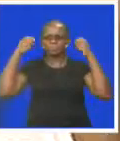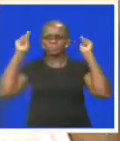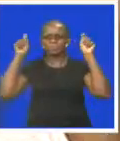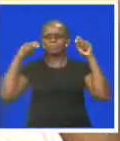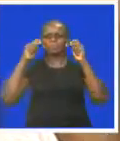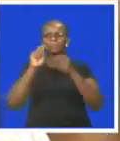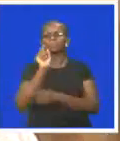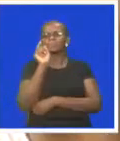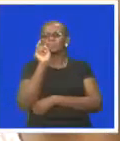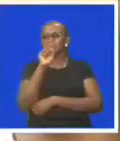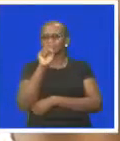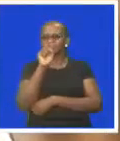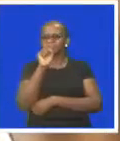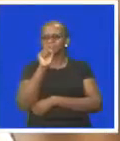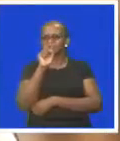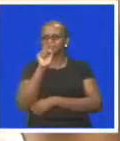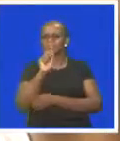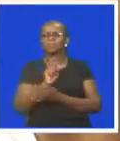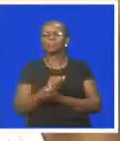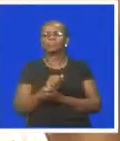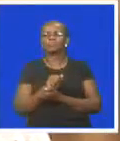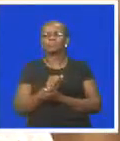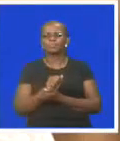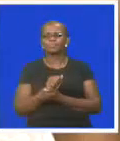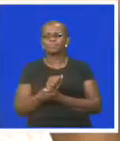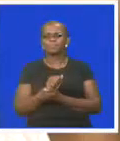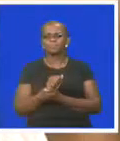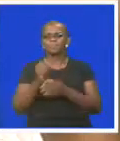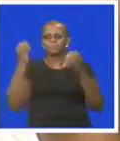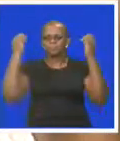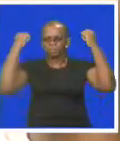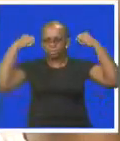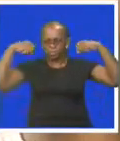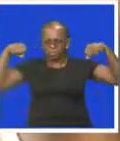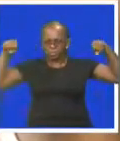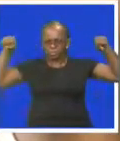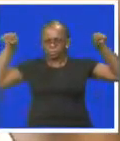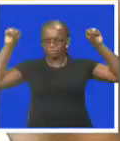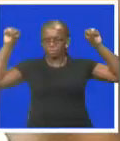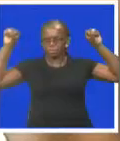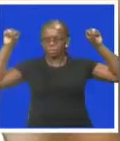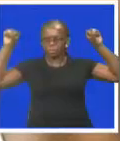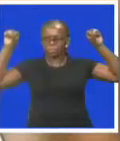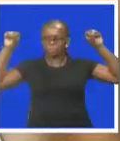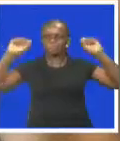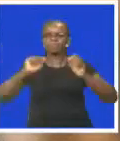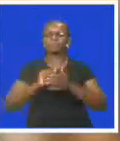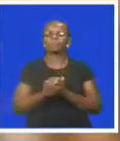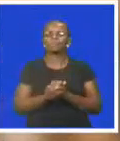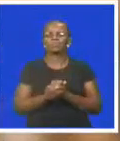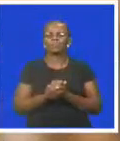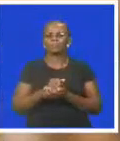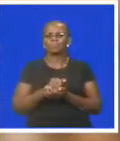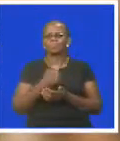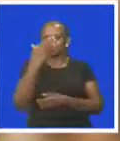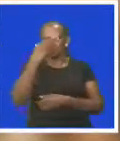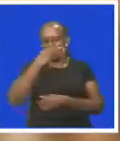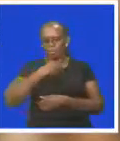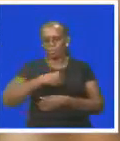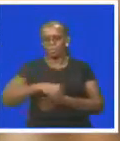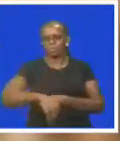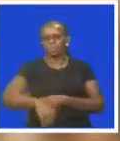some chickens. And this one, cow. This is a cow. And what animal is